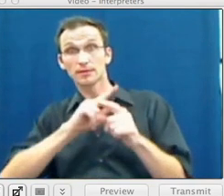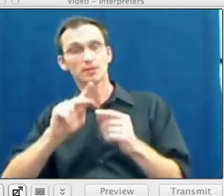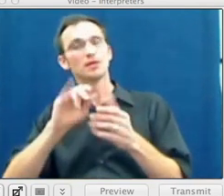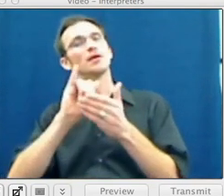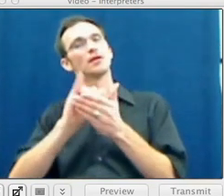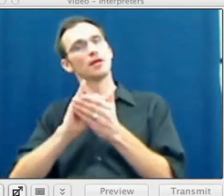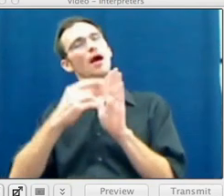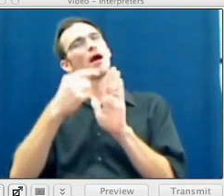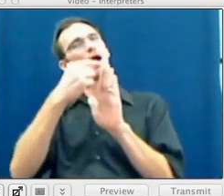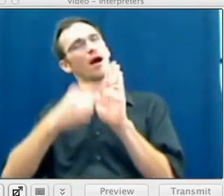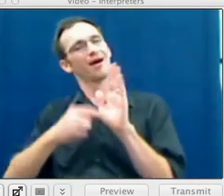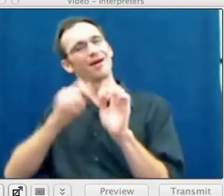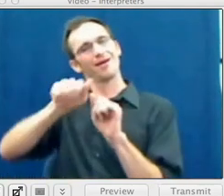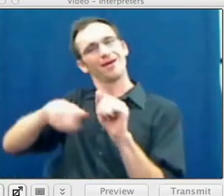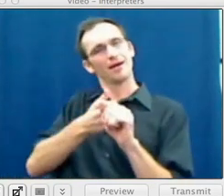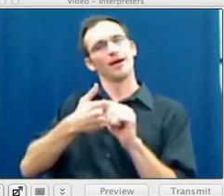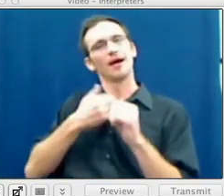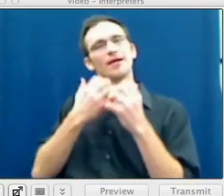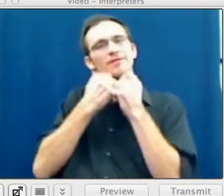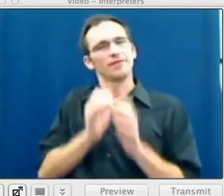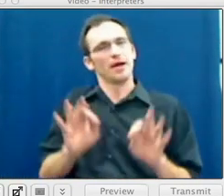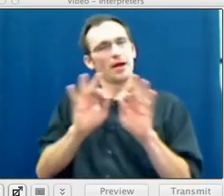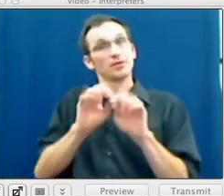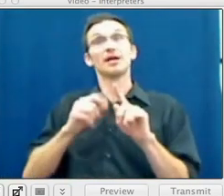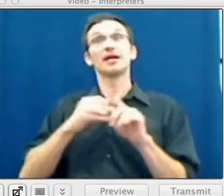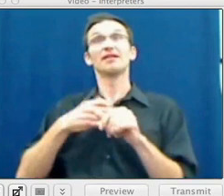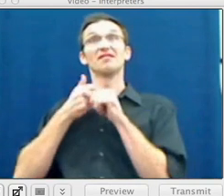likely come in conflict with one another.